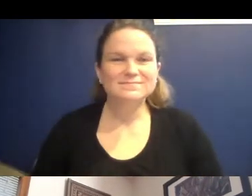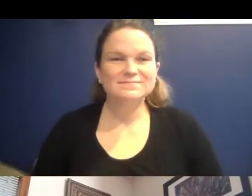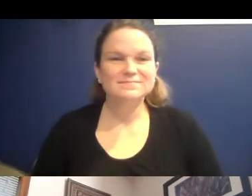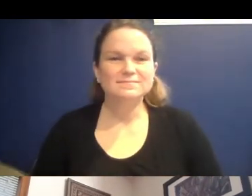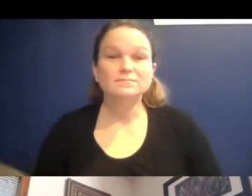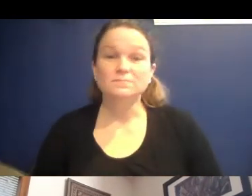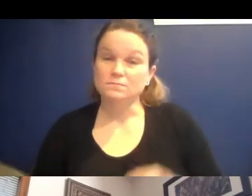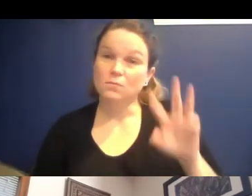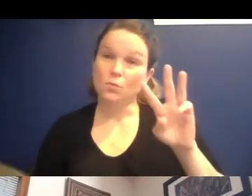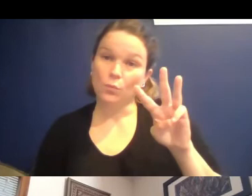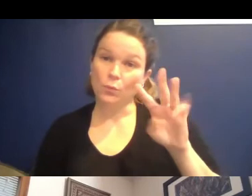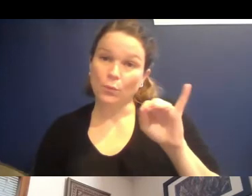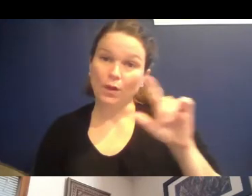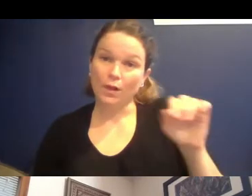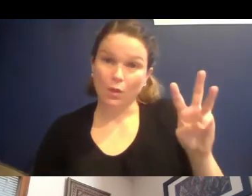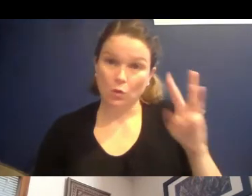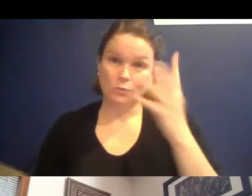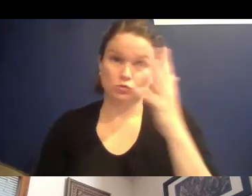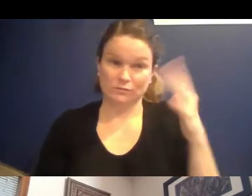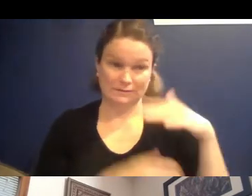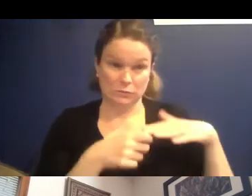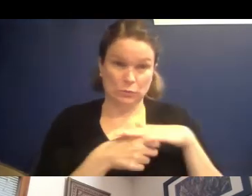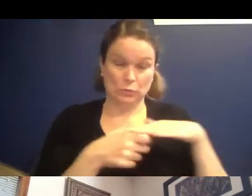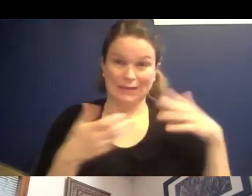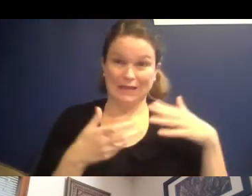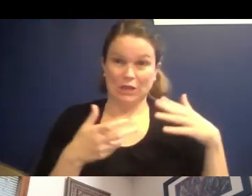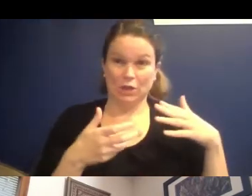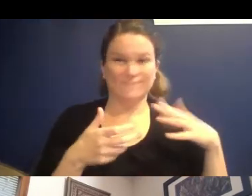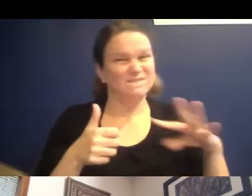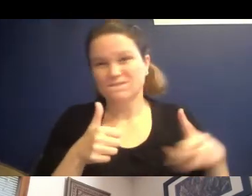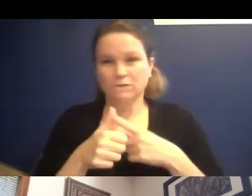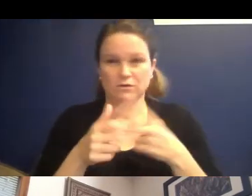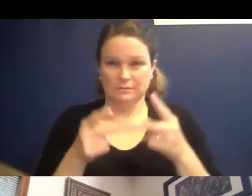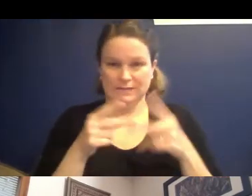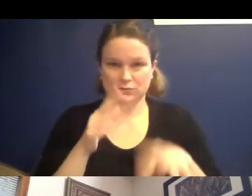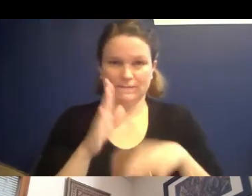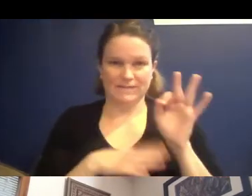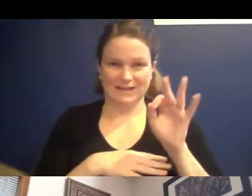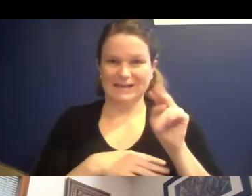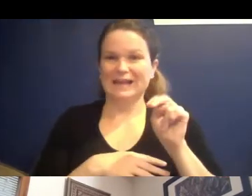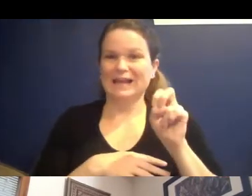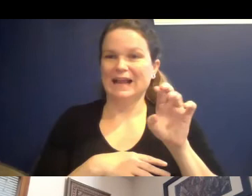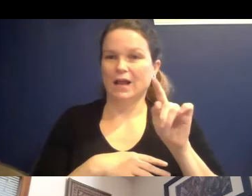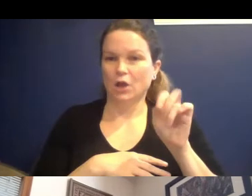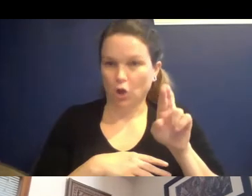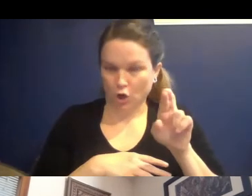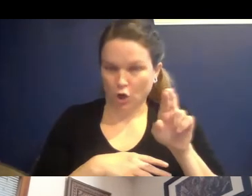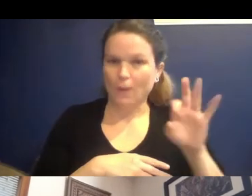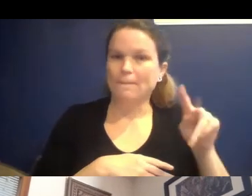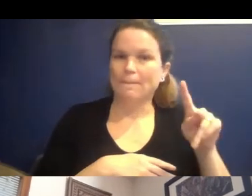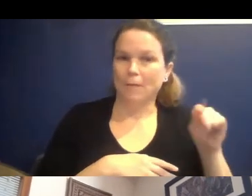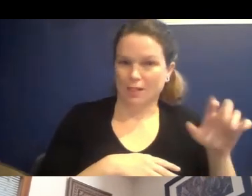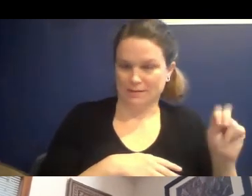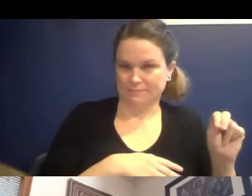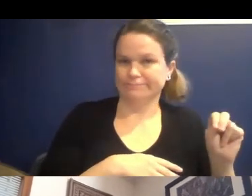So willow trees in our area are the earliest pollen and nectar producing species of plant for many bees and